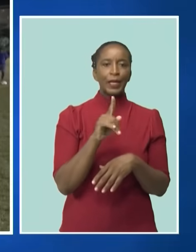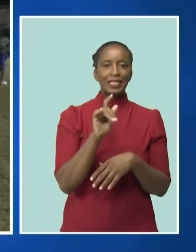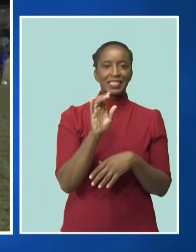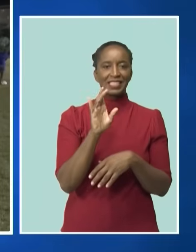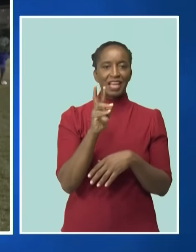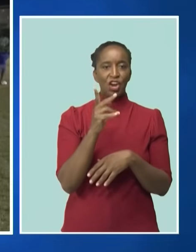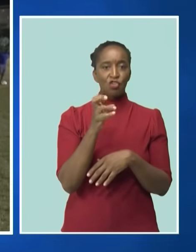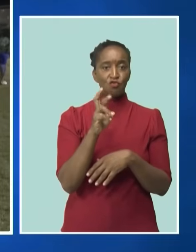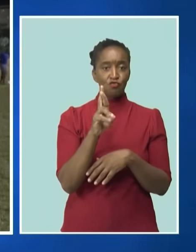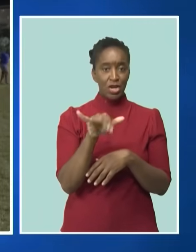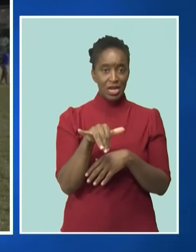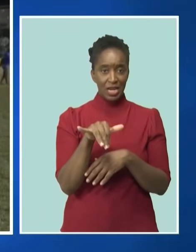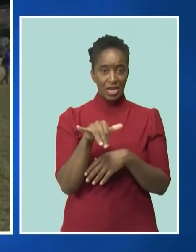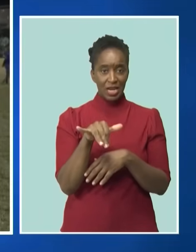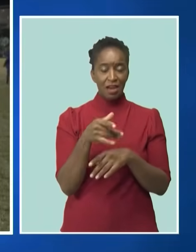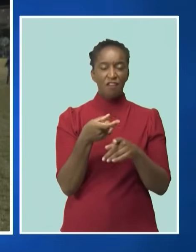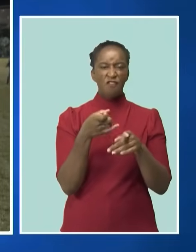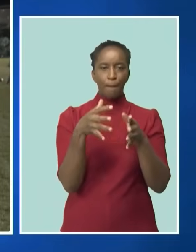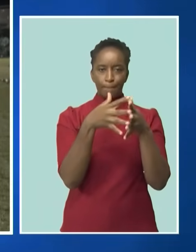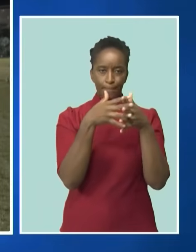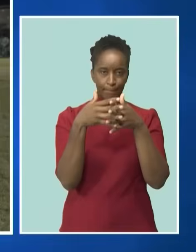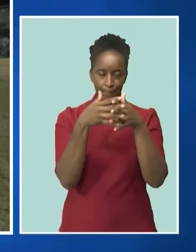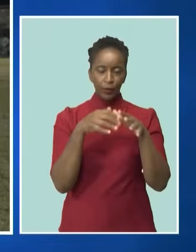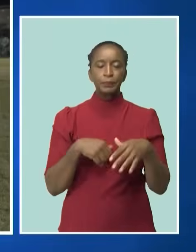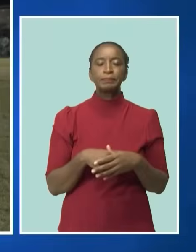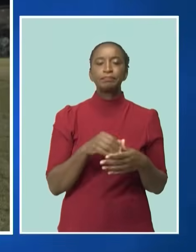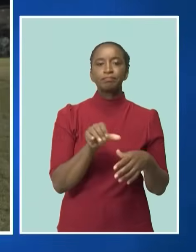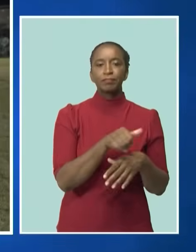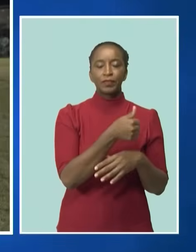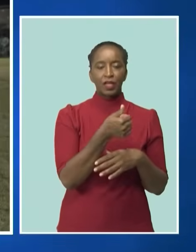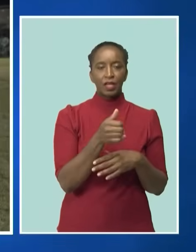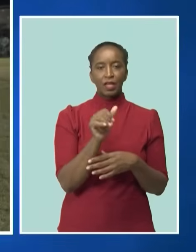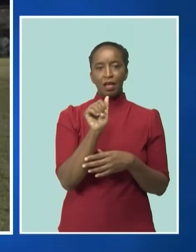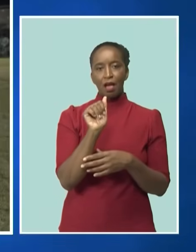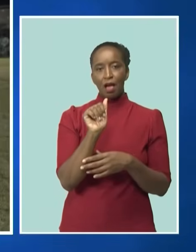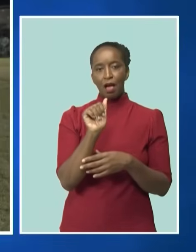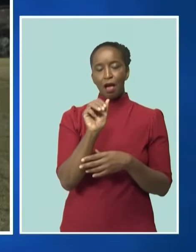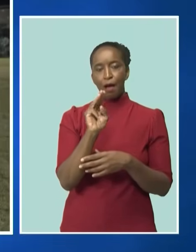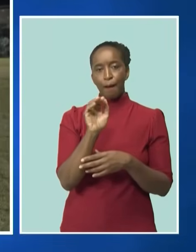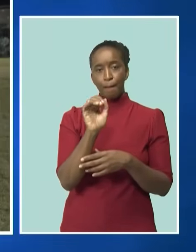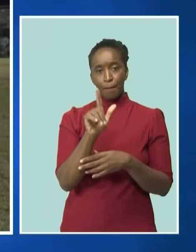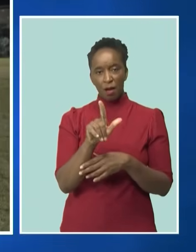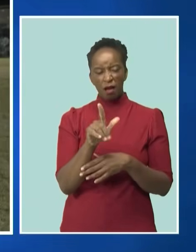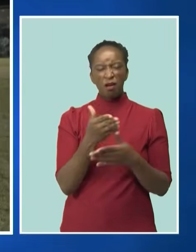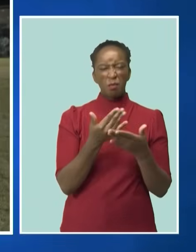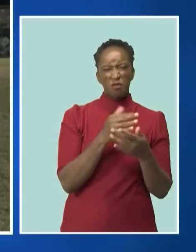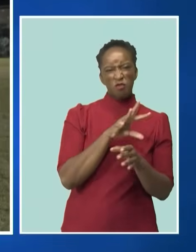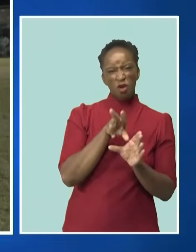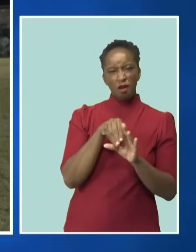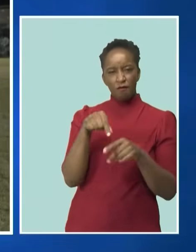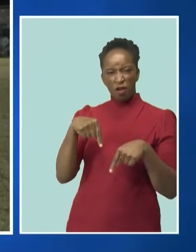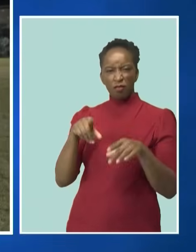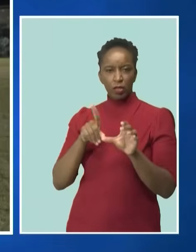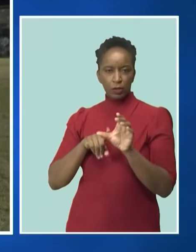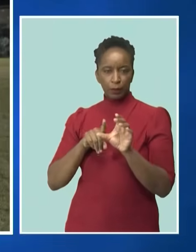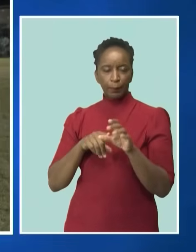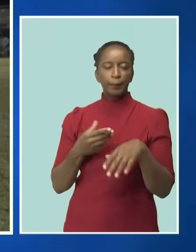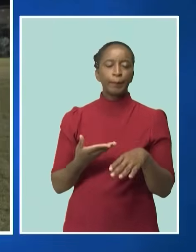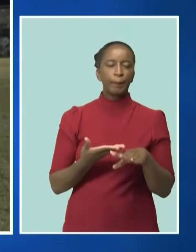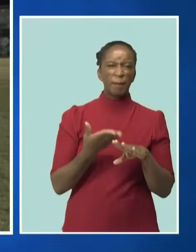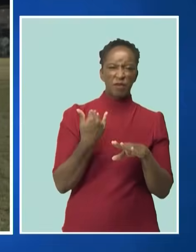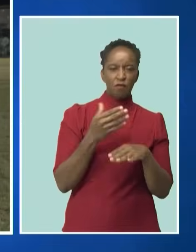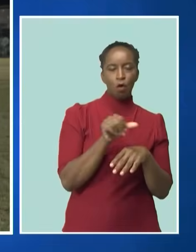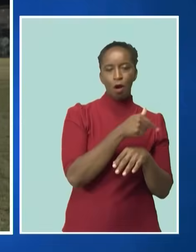from USA. We also have Amal Mears, who would have played for the club before. His last club would have